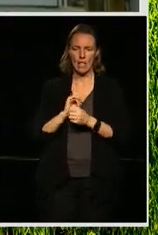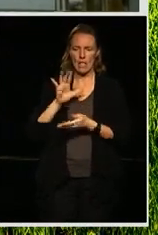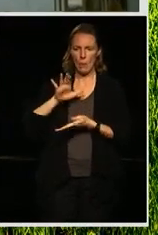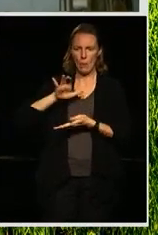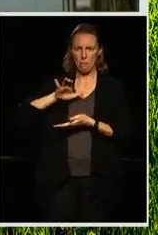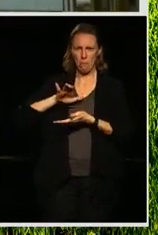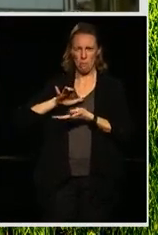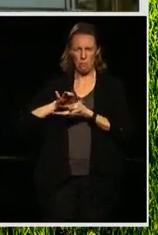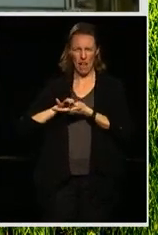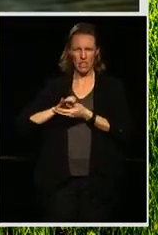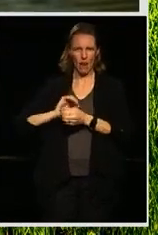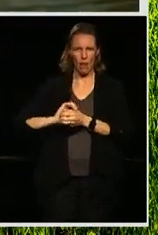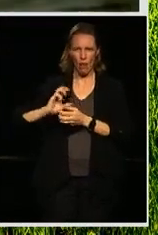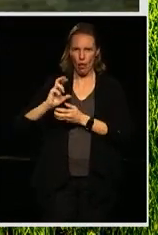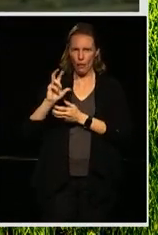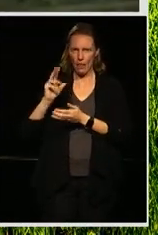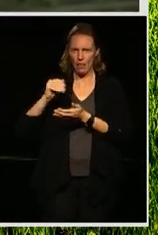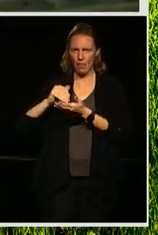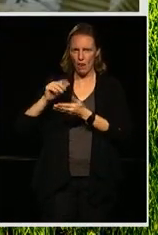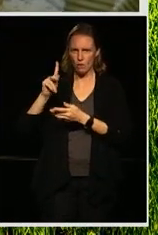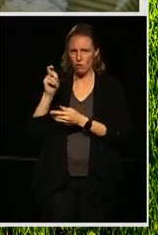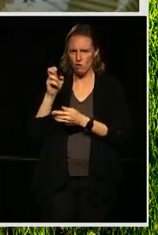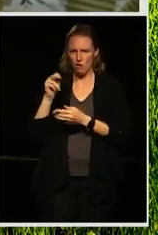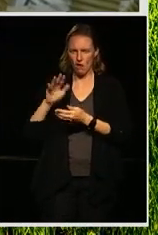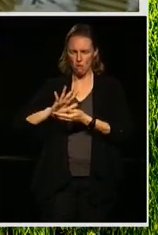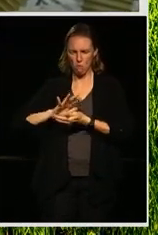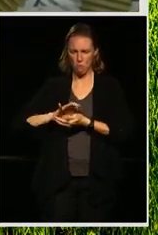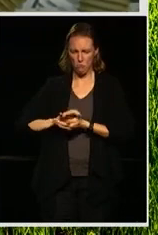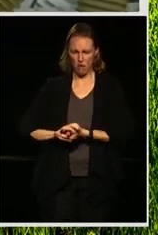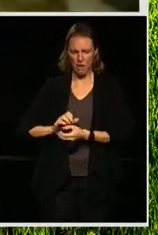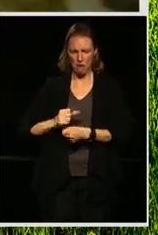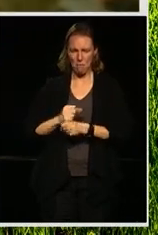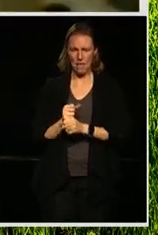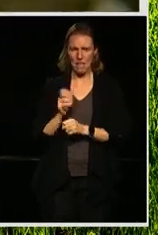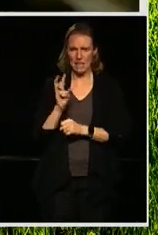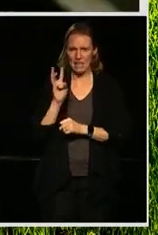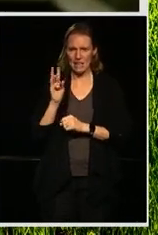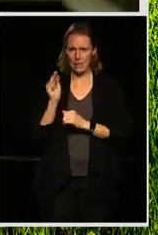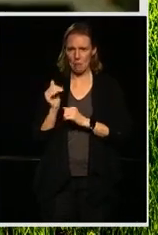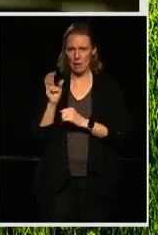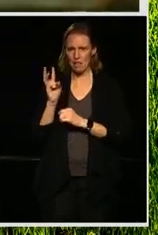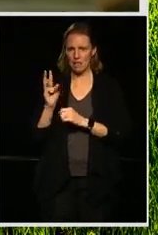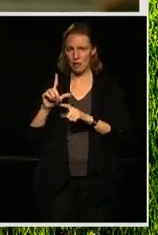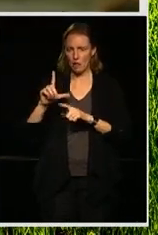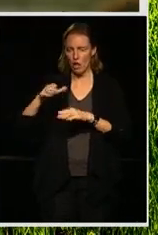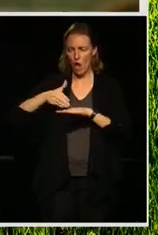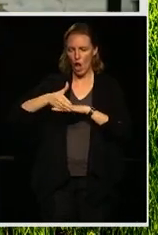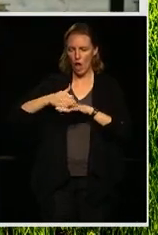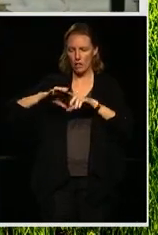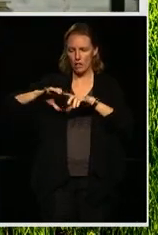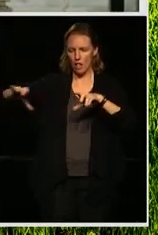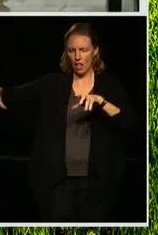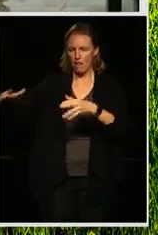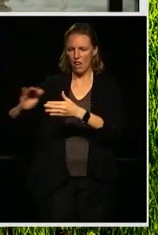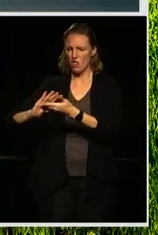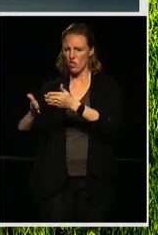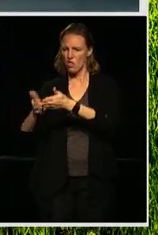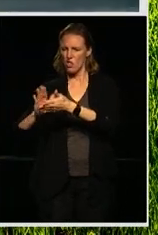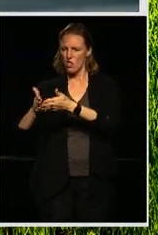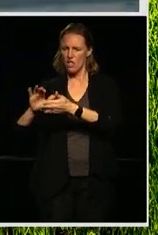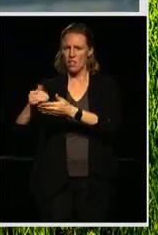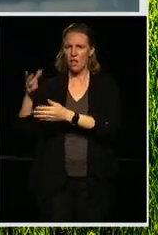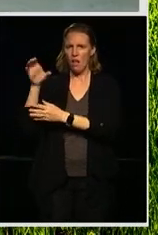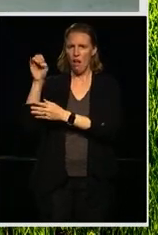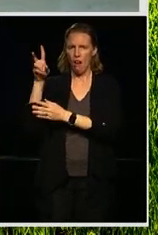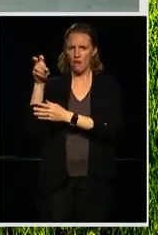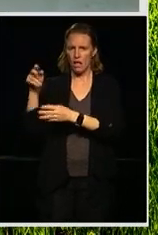press it under 3,000 tons of pressure, making 6x6 logs that are then baked in an oven and